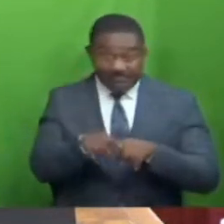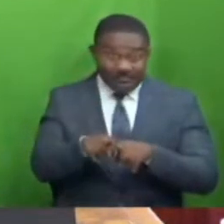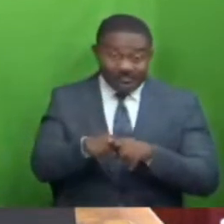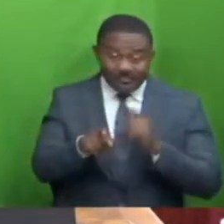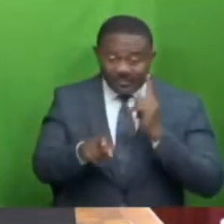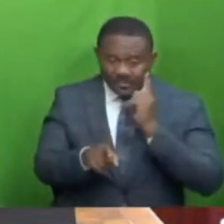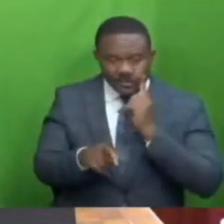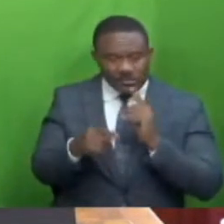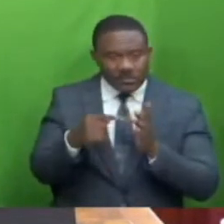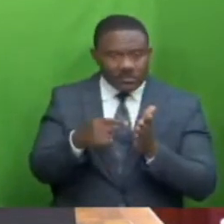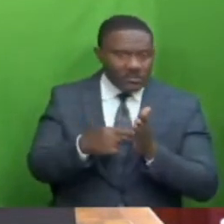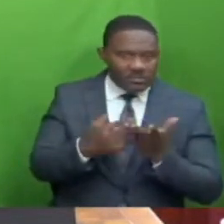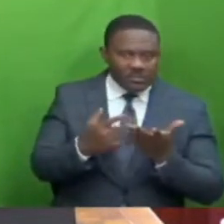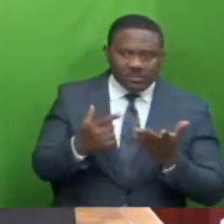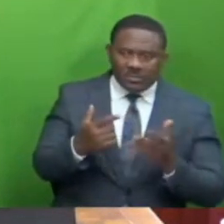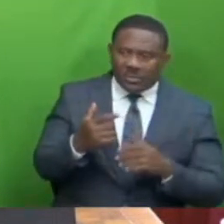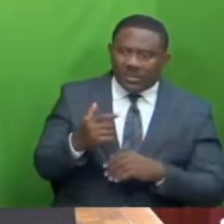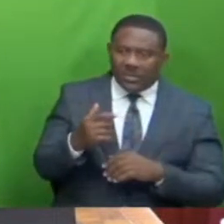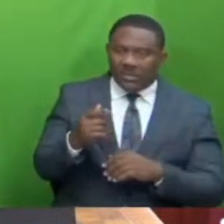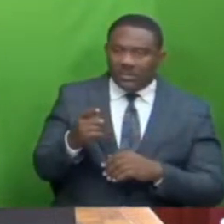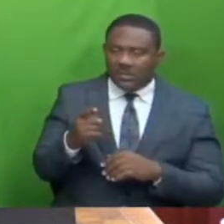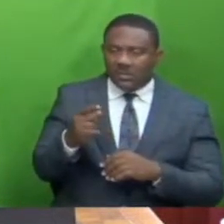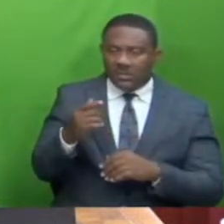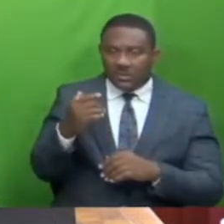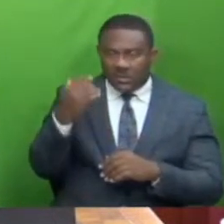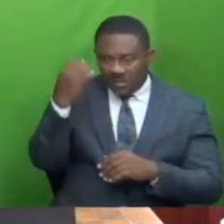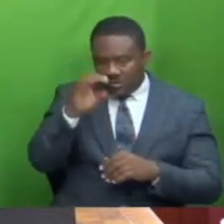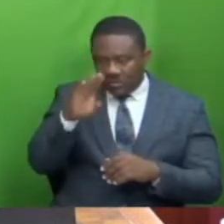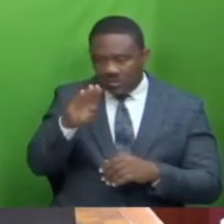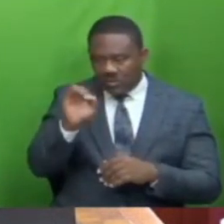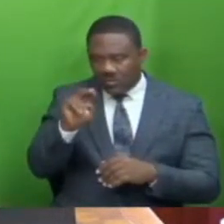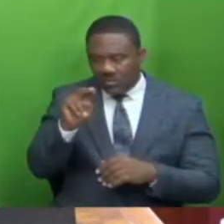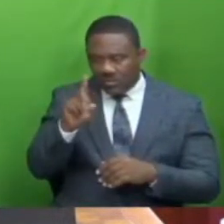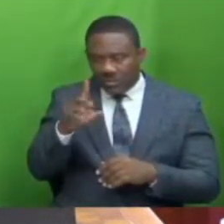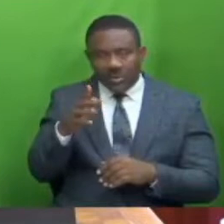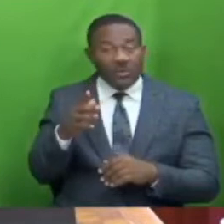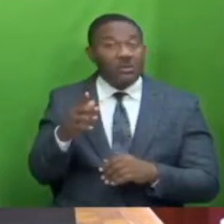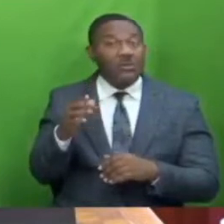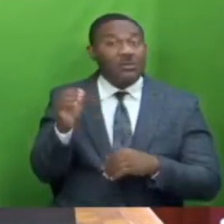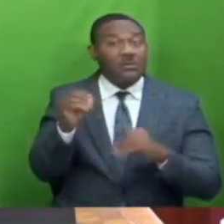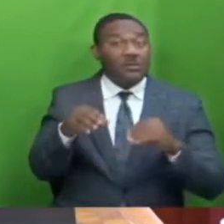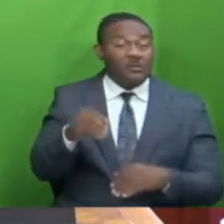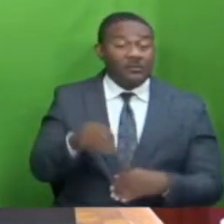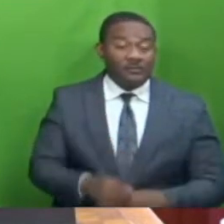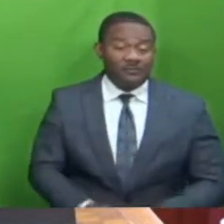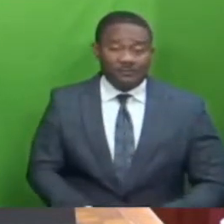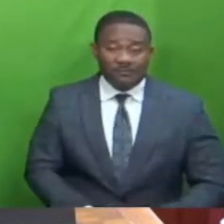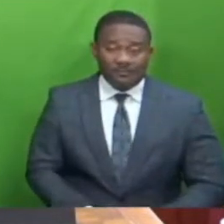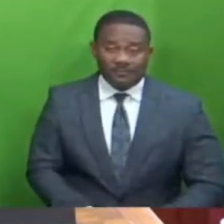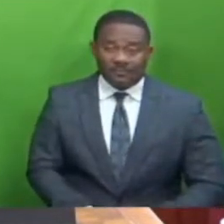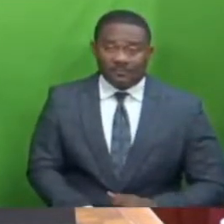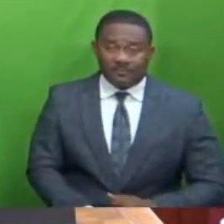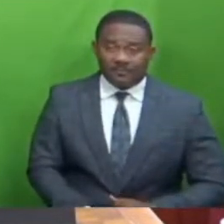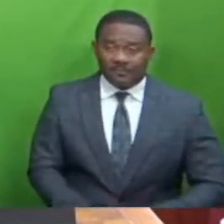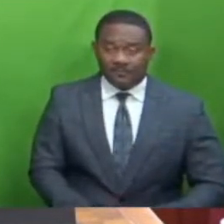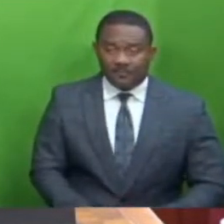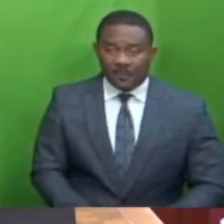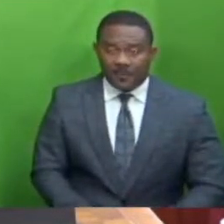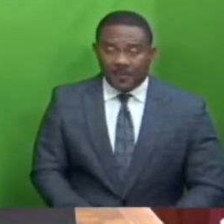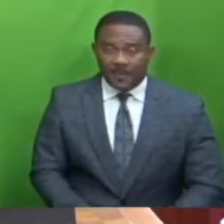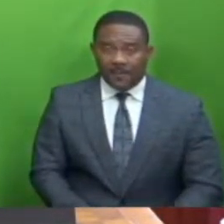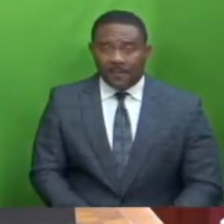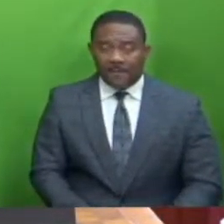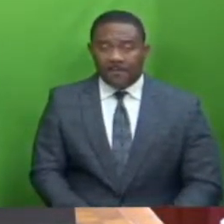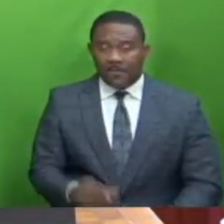its commercial creditors, our Eurobond investors. 2 bondholder groups have been formed comprising domestic and regional